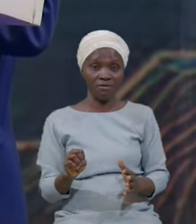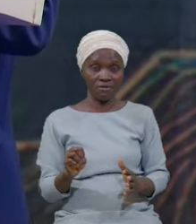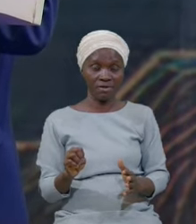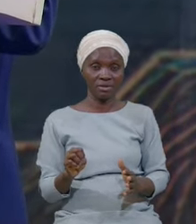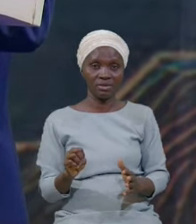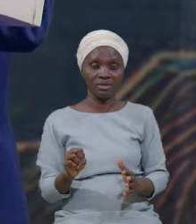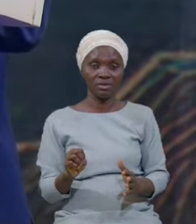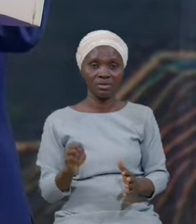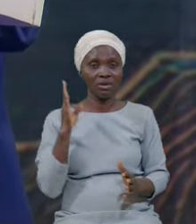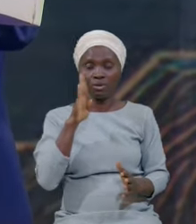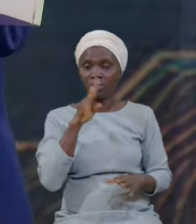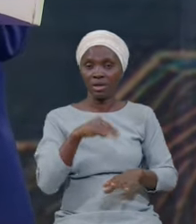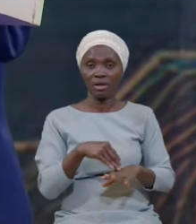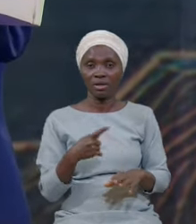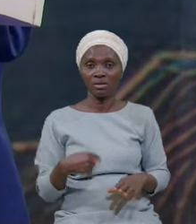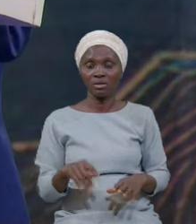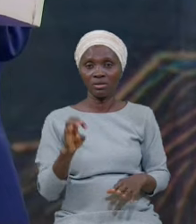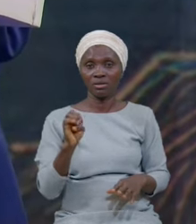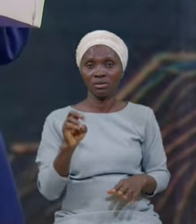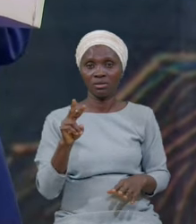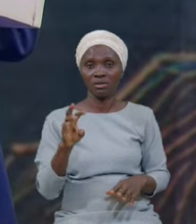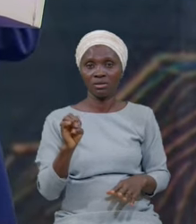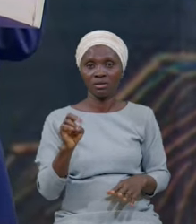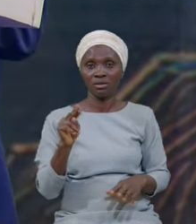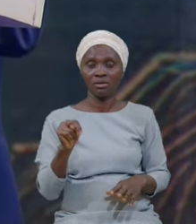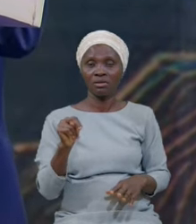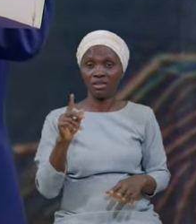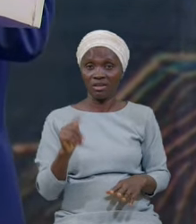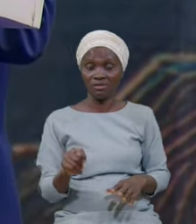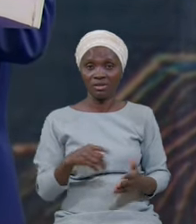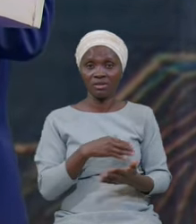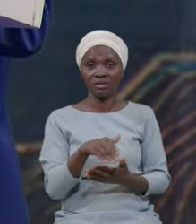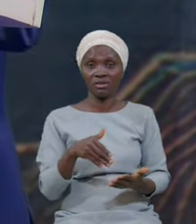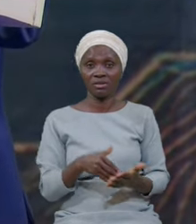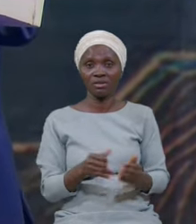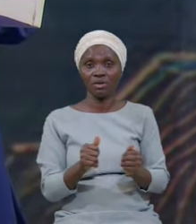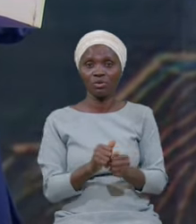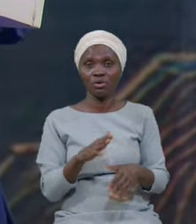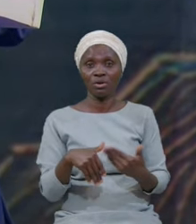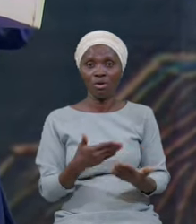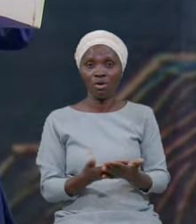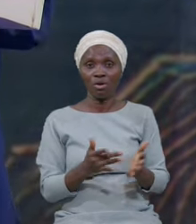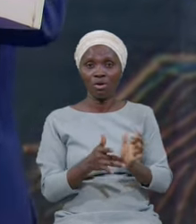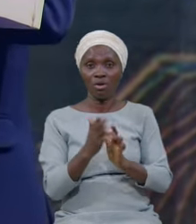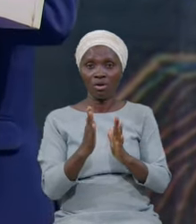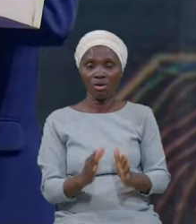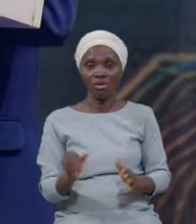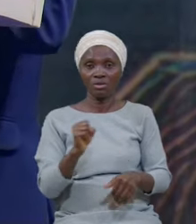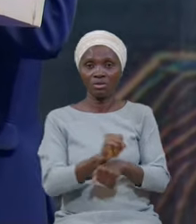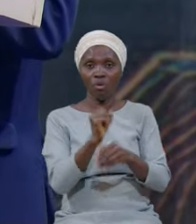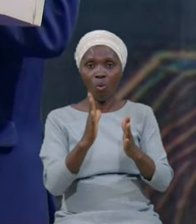all Christian workers of all denominations at Amadio Event